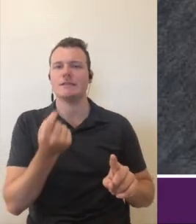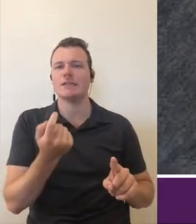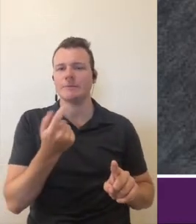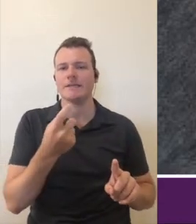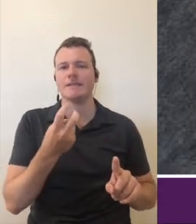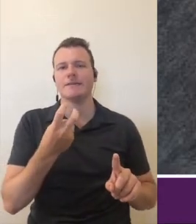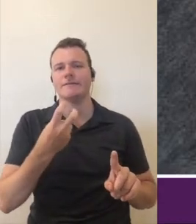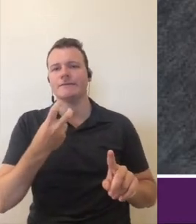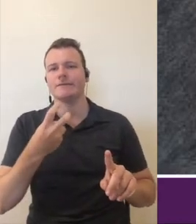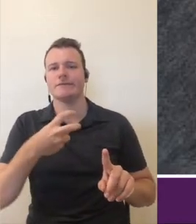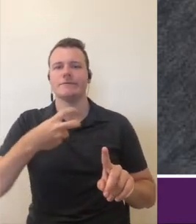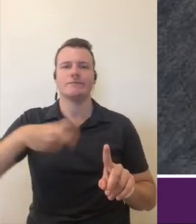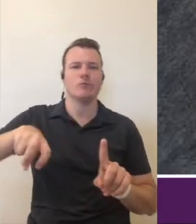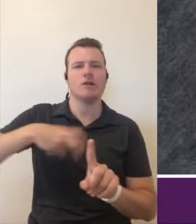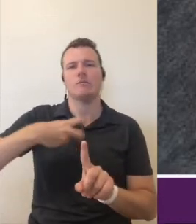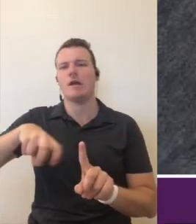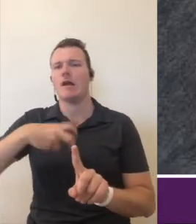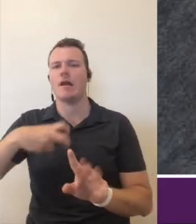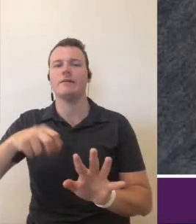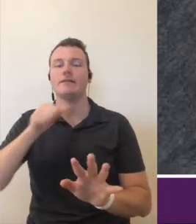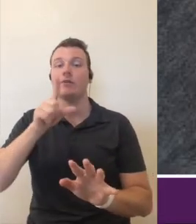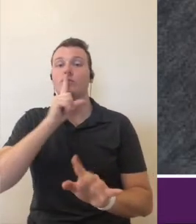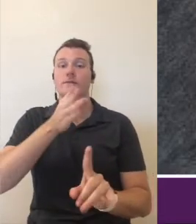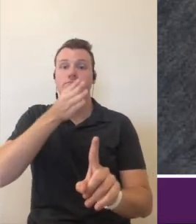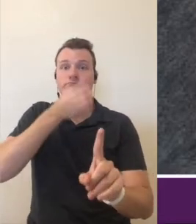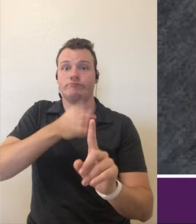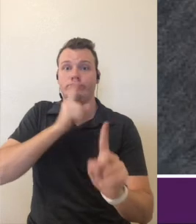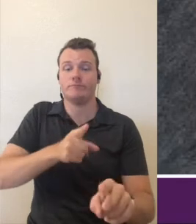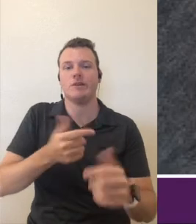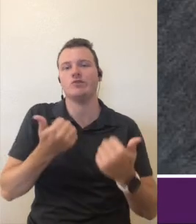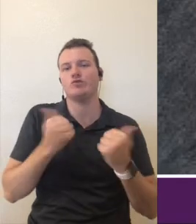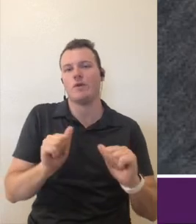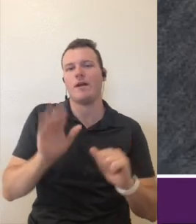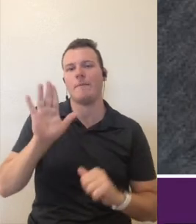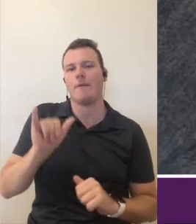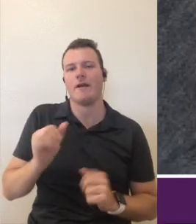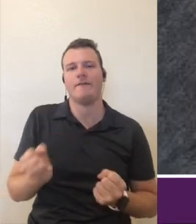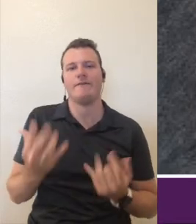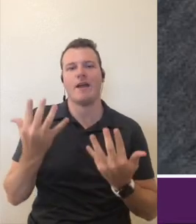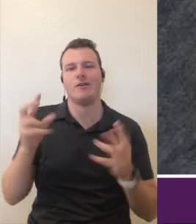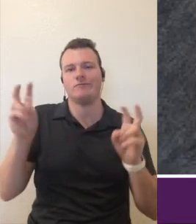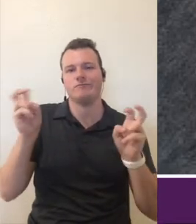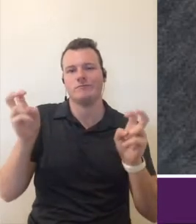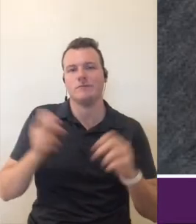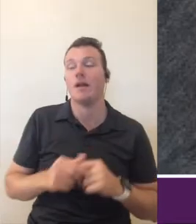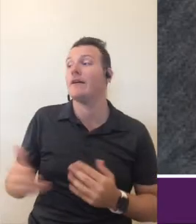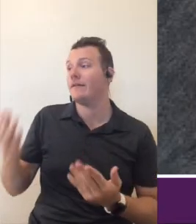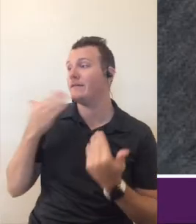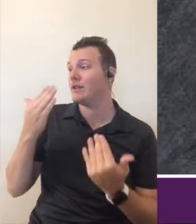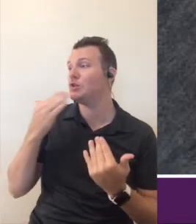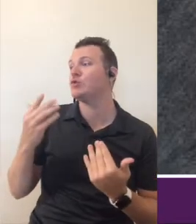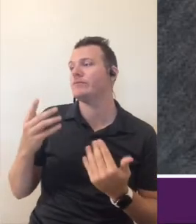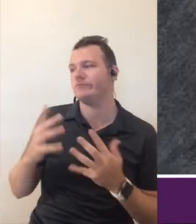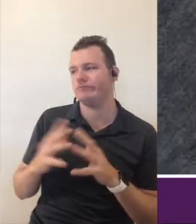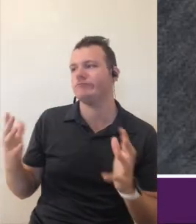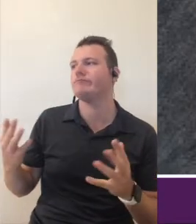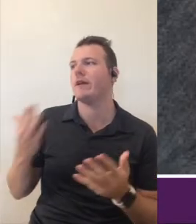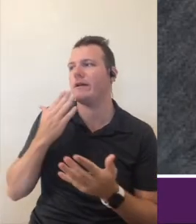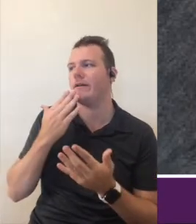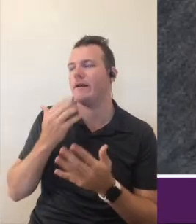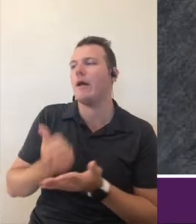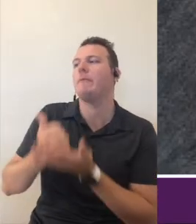So I've kind of answered your question in a very roundabout way, because there's no real true answer. It's a kind of trial by fire, if you